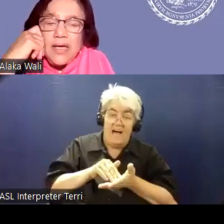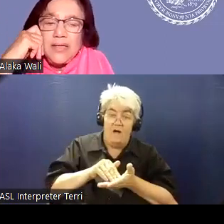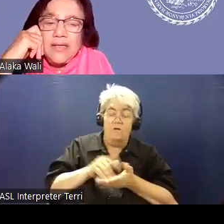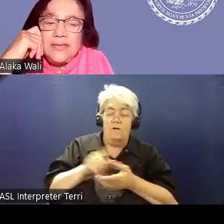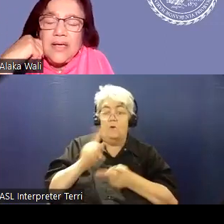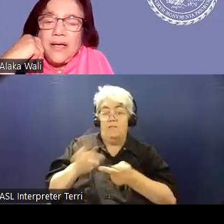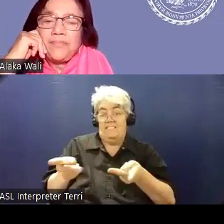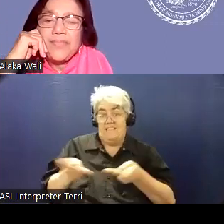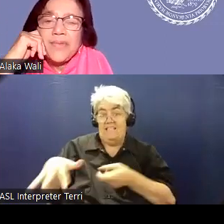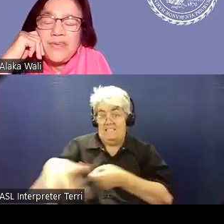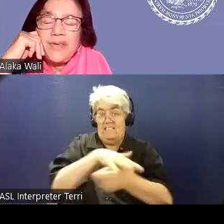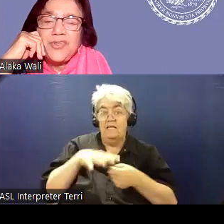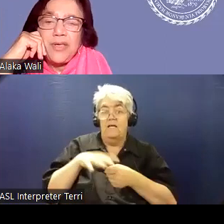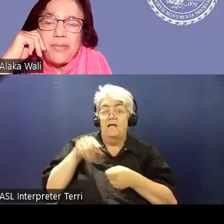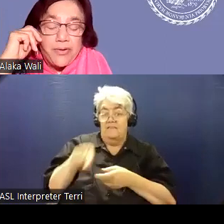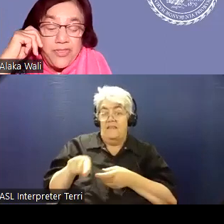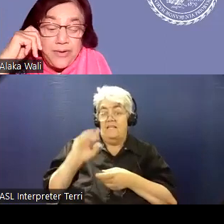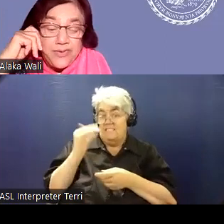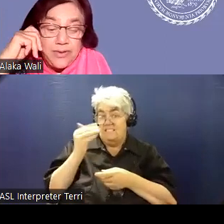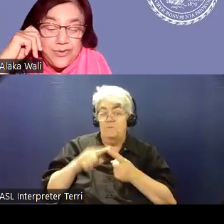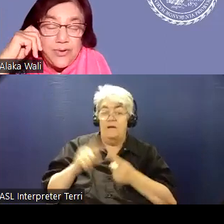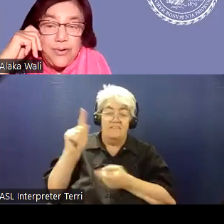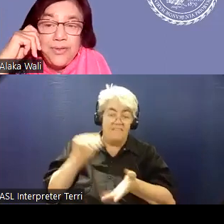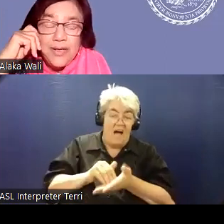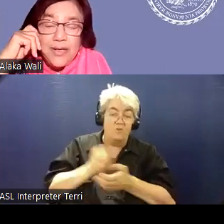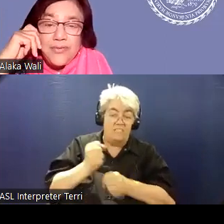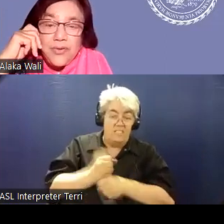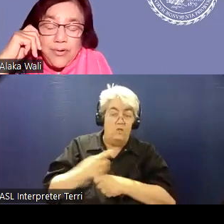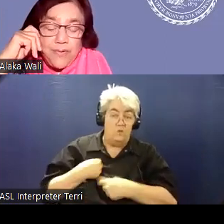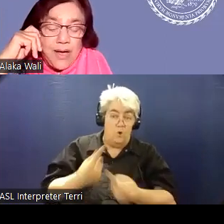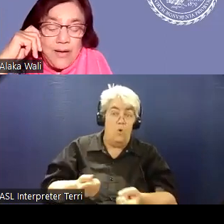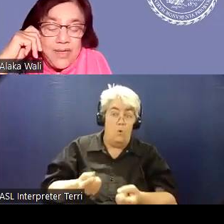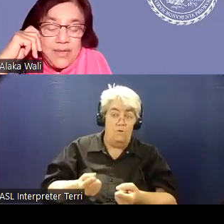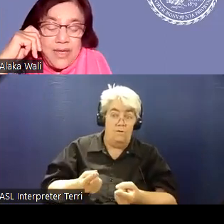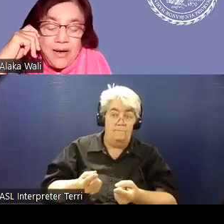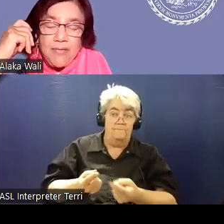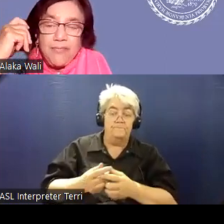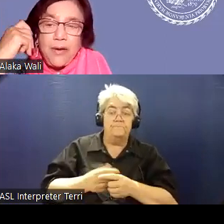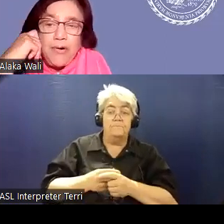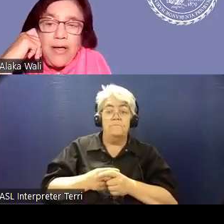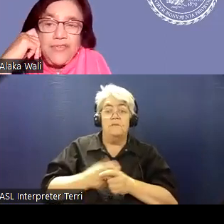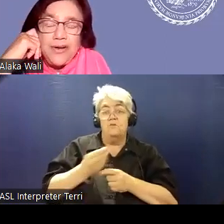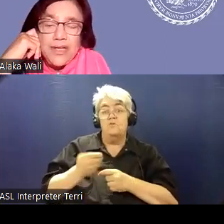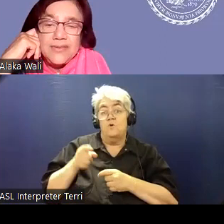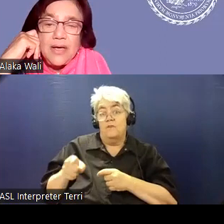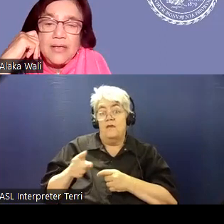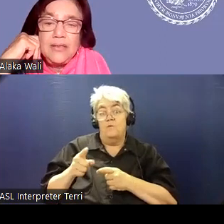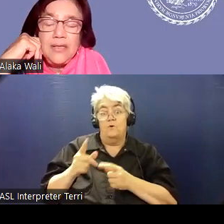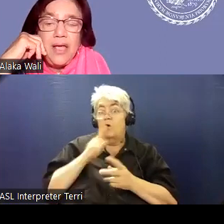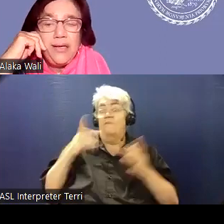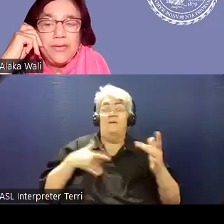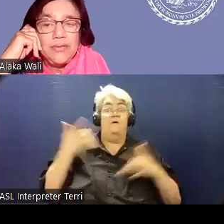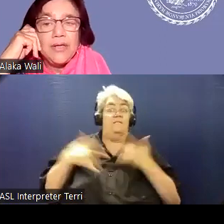site that is seems to be about 1,000 years old. So they were all very